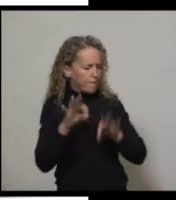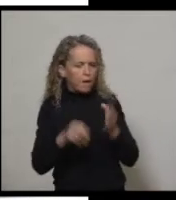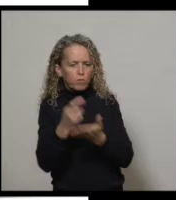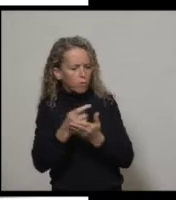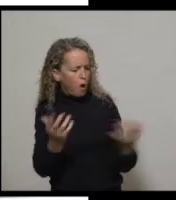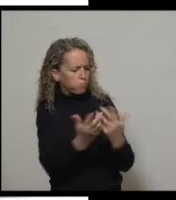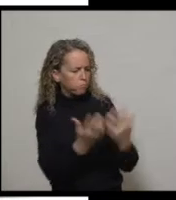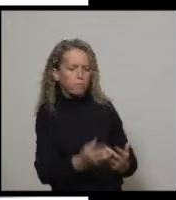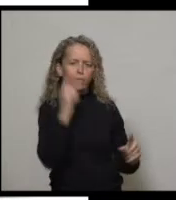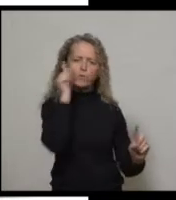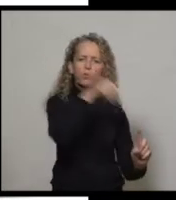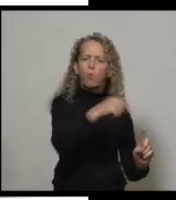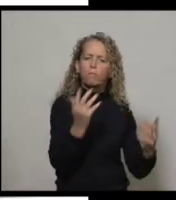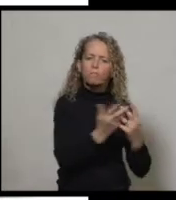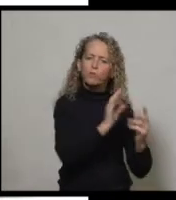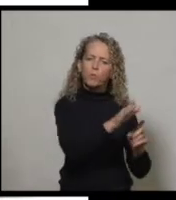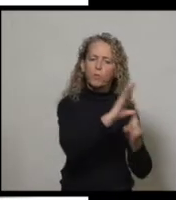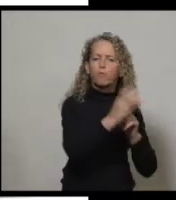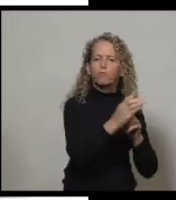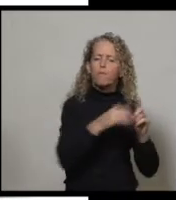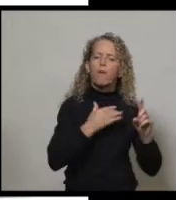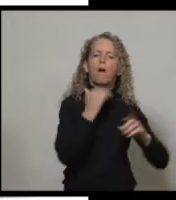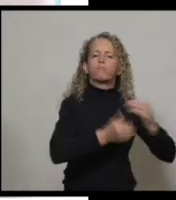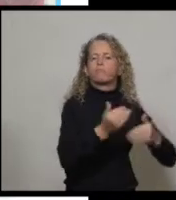that are culturally meaningful for them?